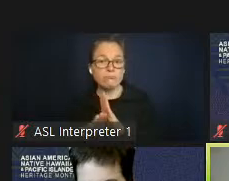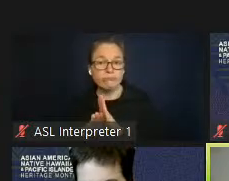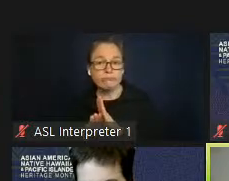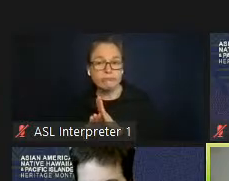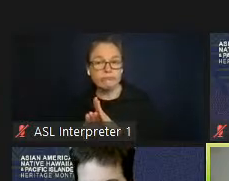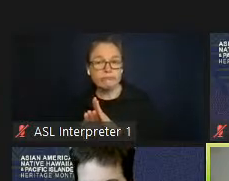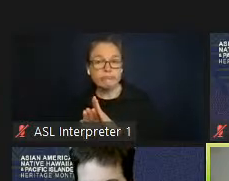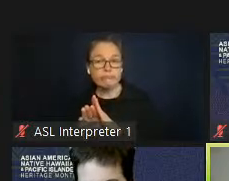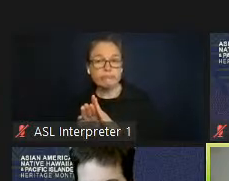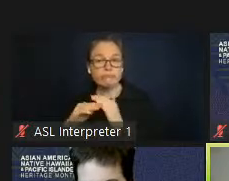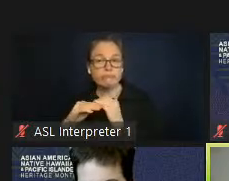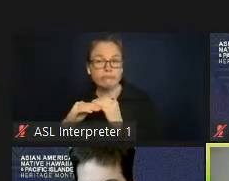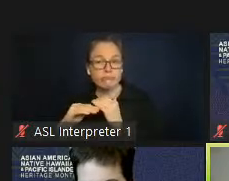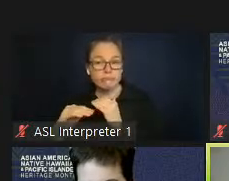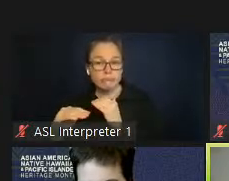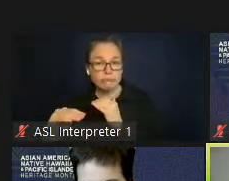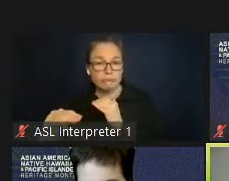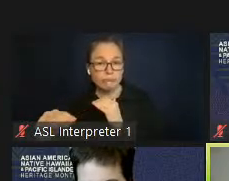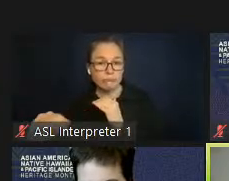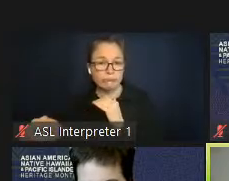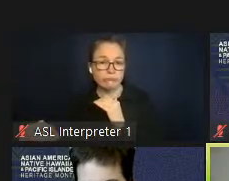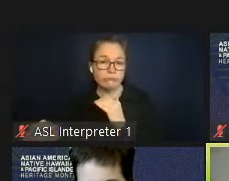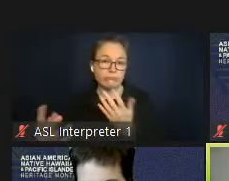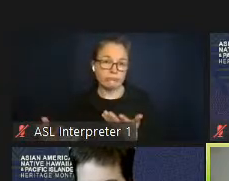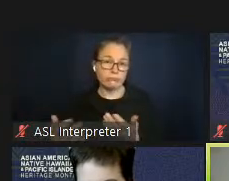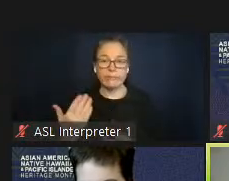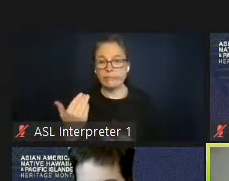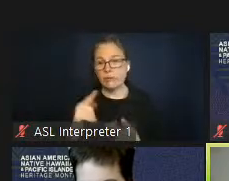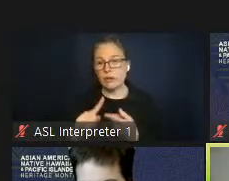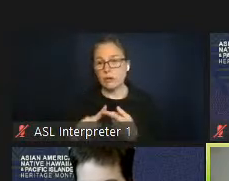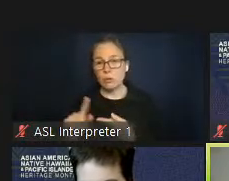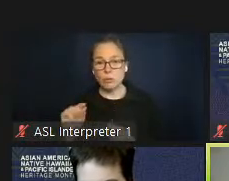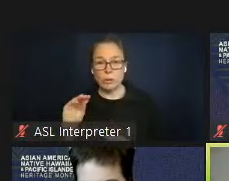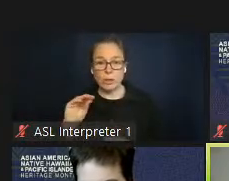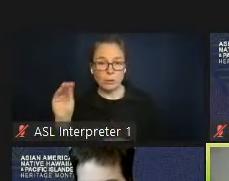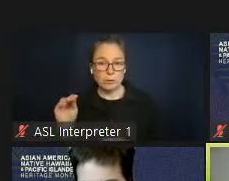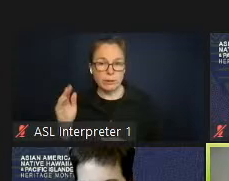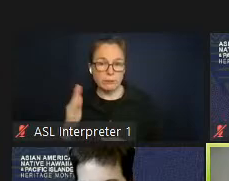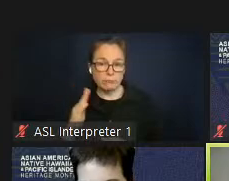level off somewhat in between the 15 and 20% range.